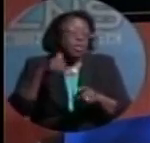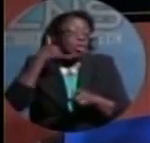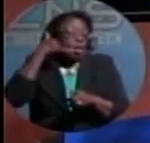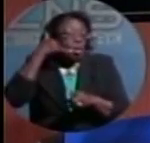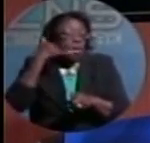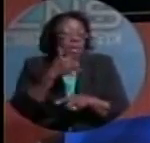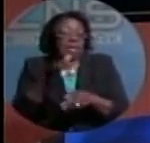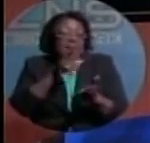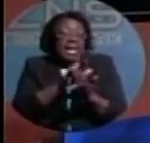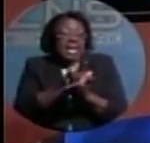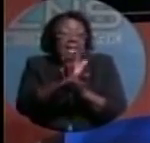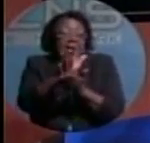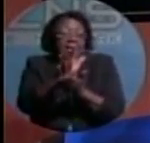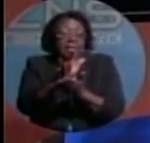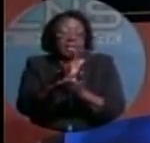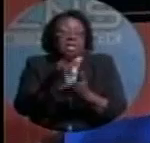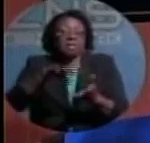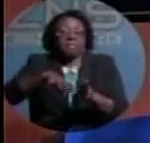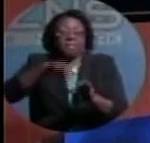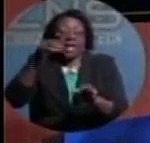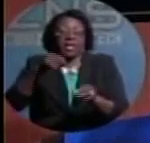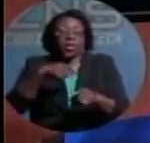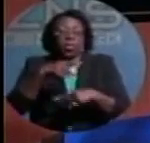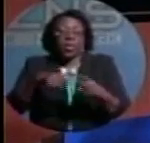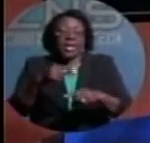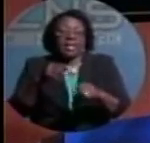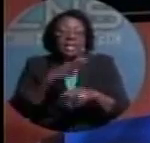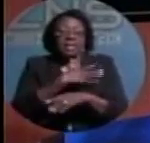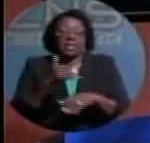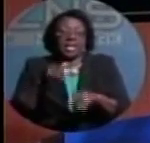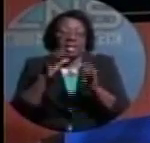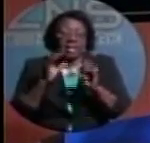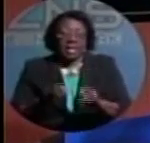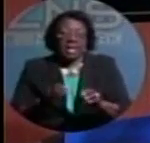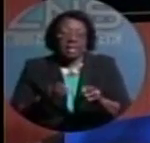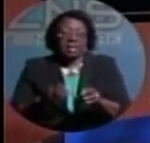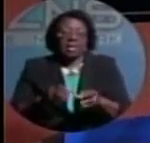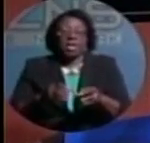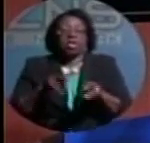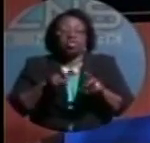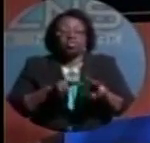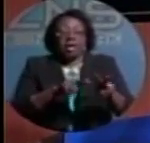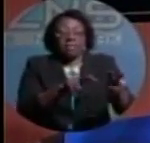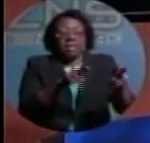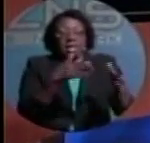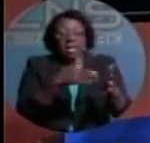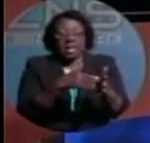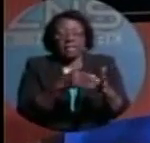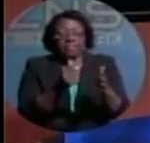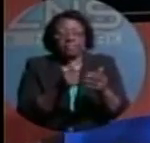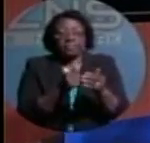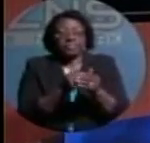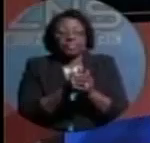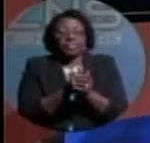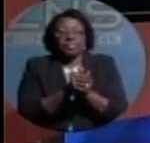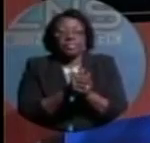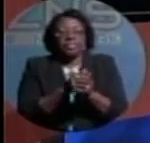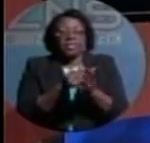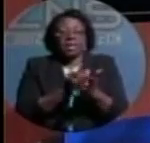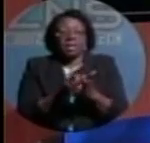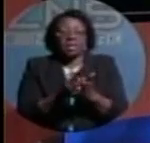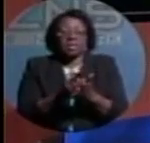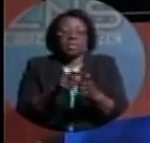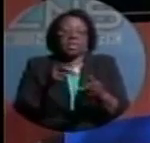contact their airline carriers directly for service updates or to make changes to existing reservations. NAD has already implemented